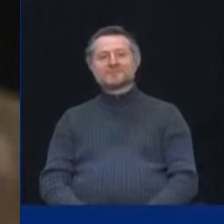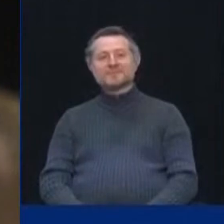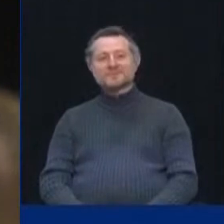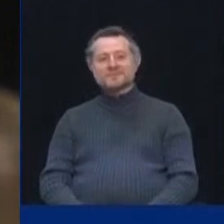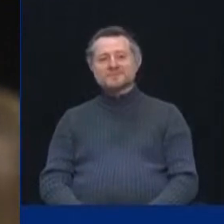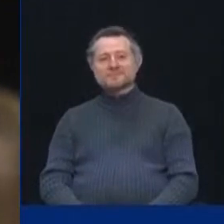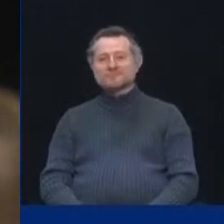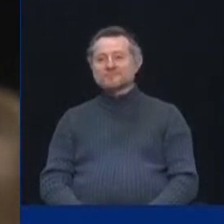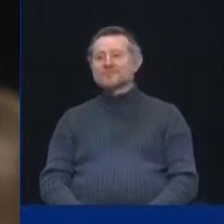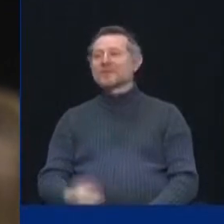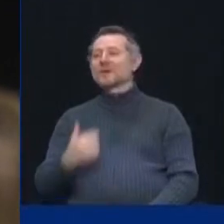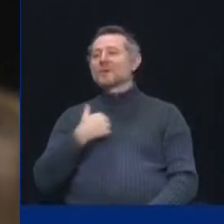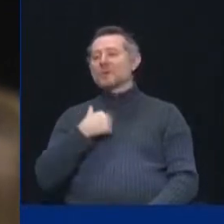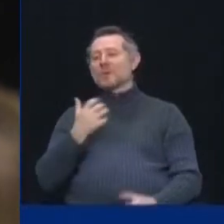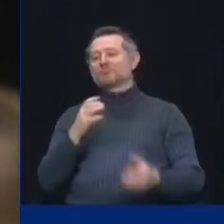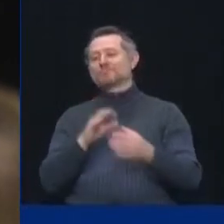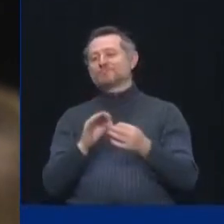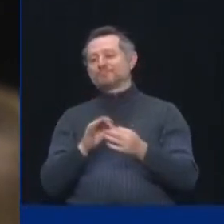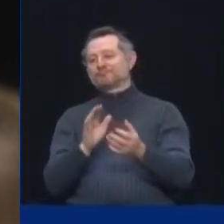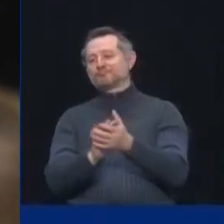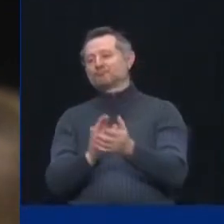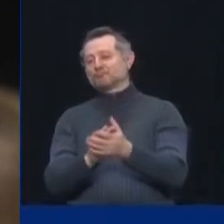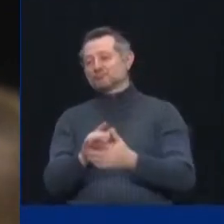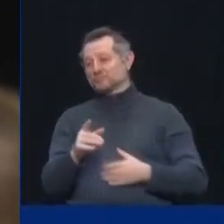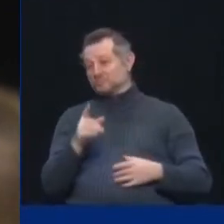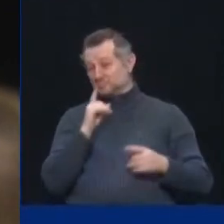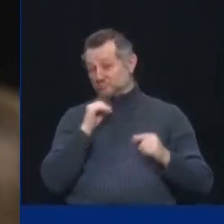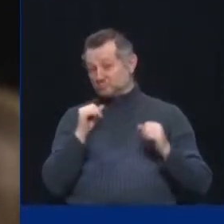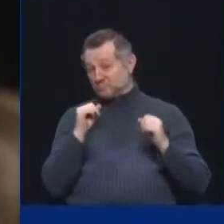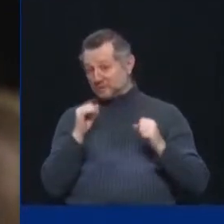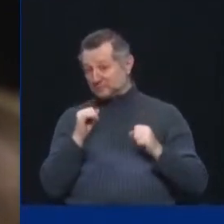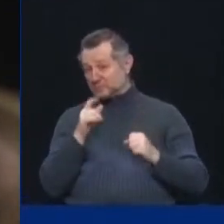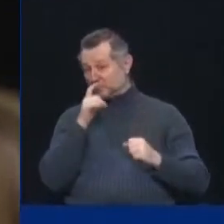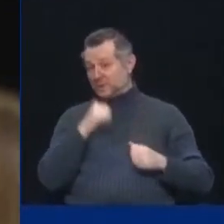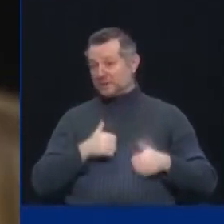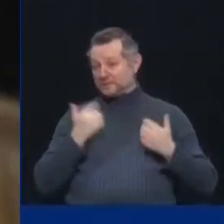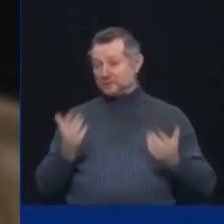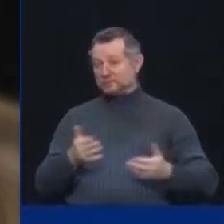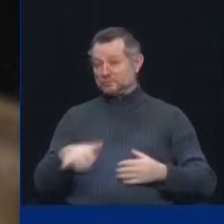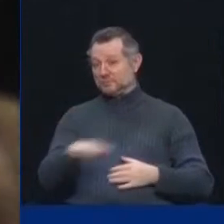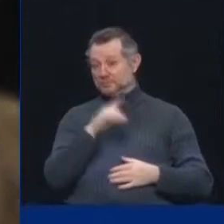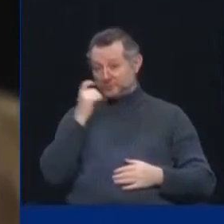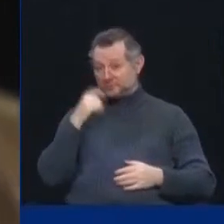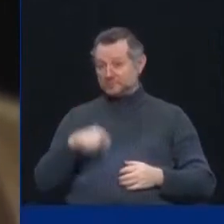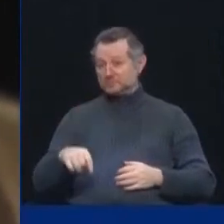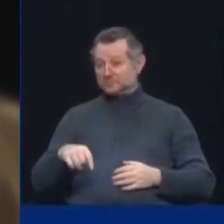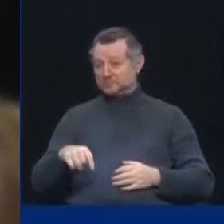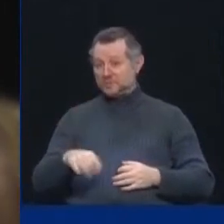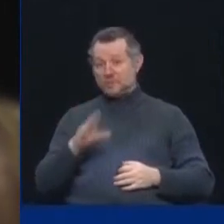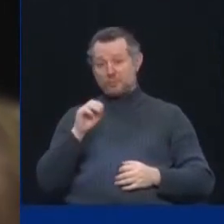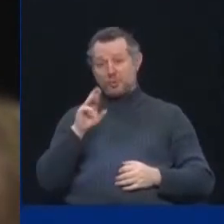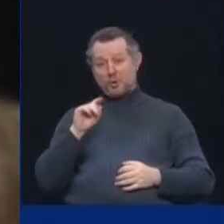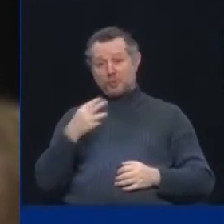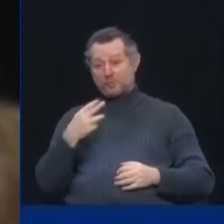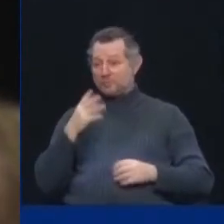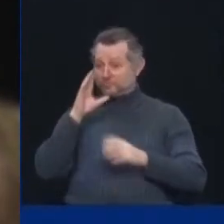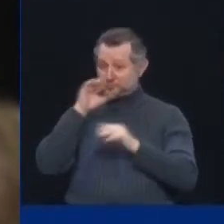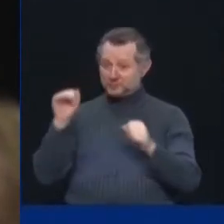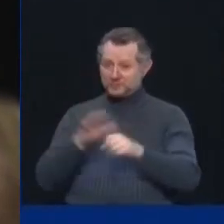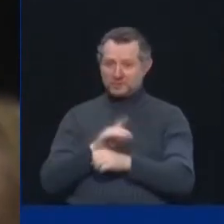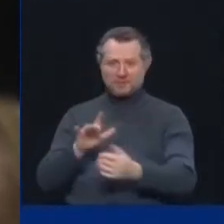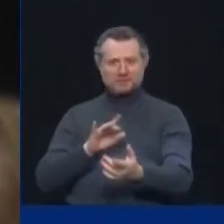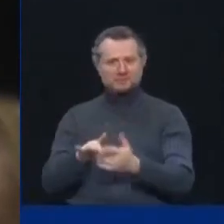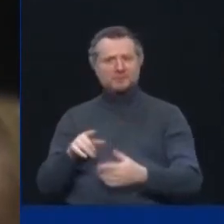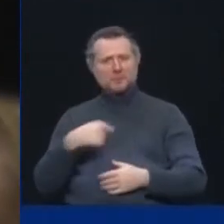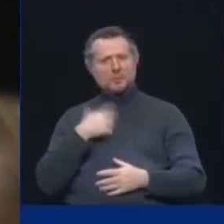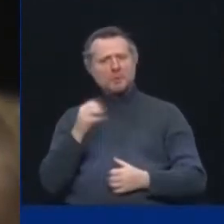I just want to shout out the amazing residents of Co-op City. Our borough president reached out to them, and he mentioned them, but I wanted to make sure I mentioned them,